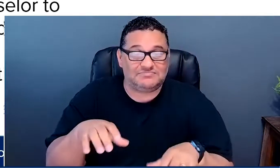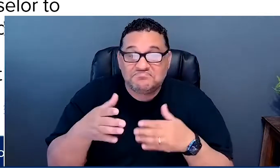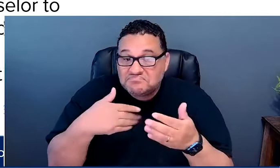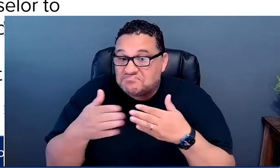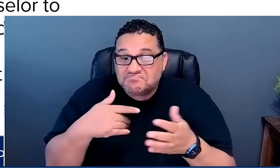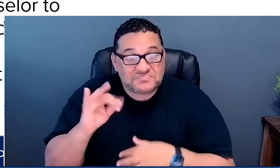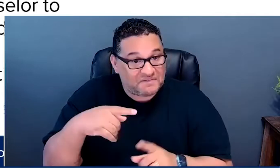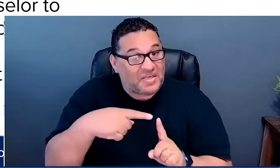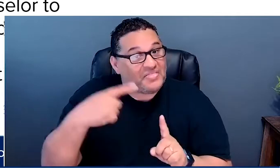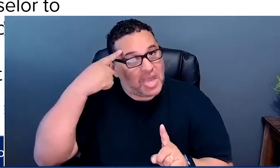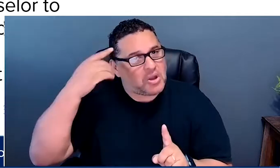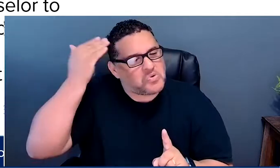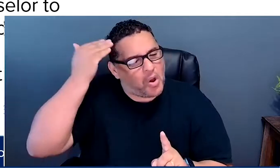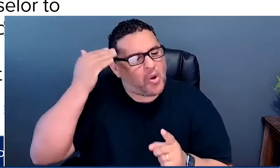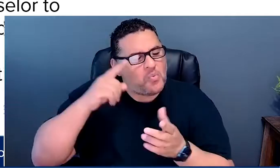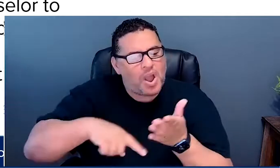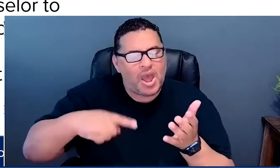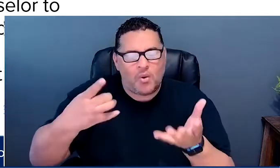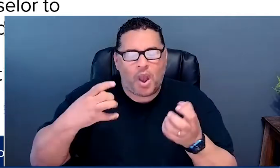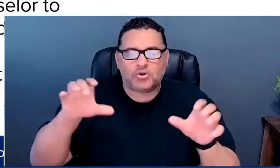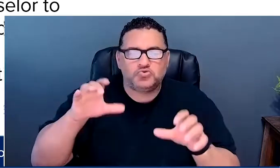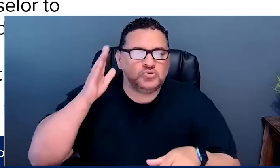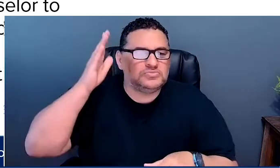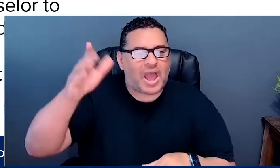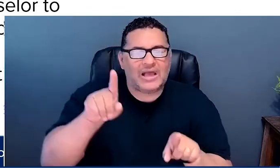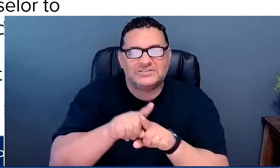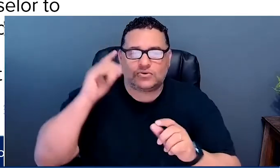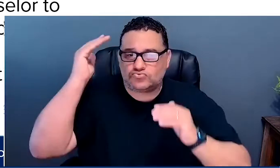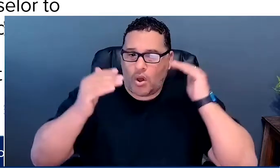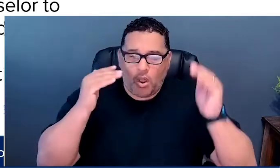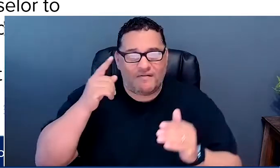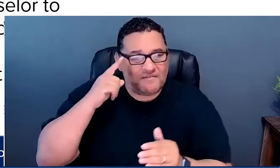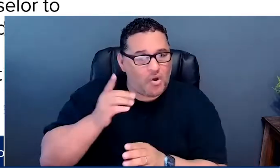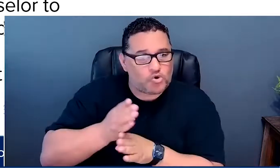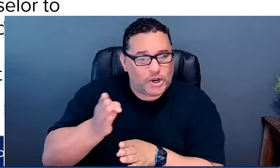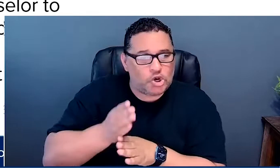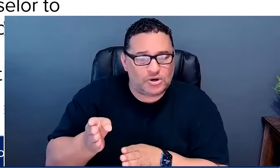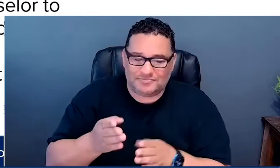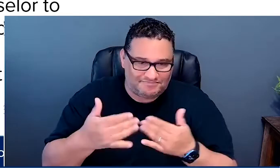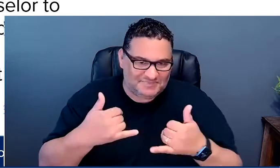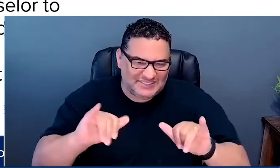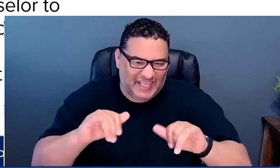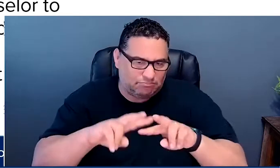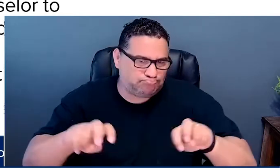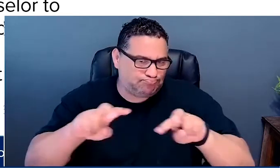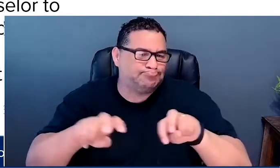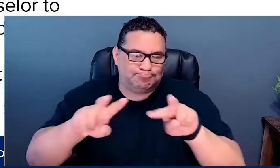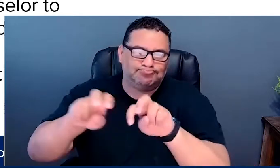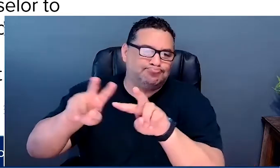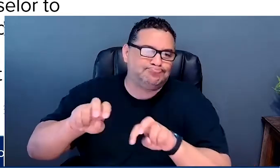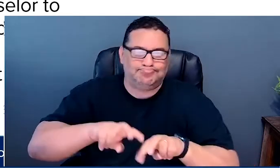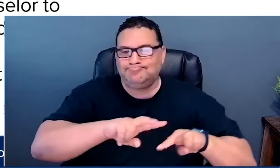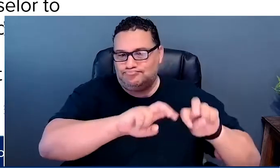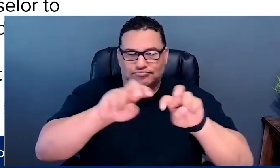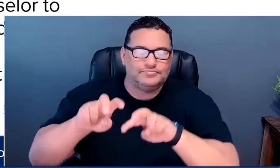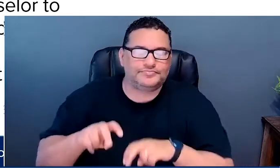they want to do as an adult for their career. And there's all kinds of other activities that